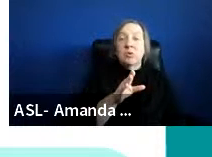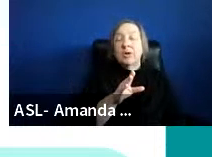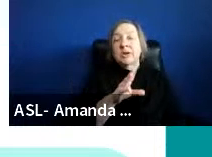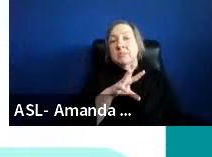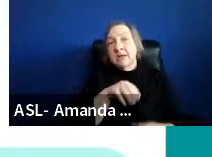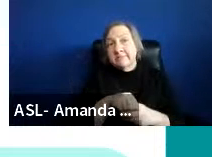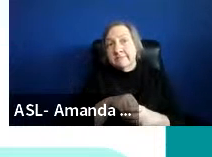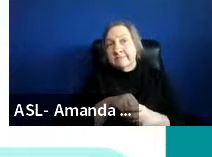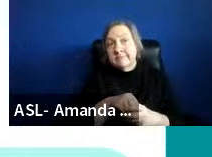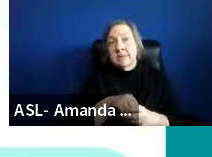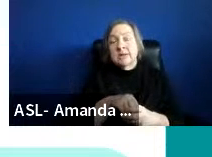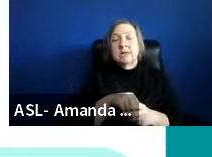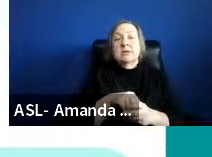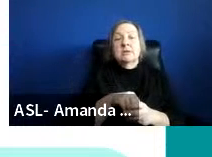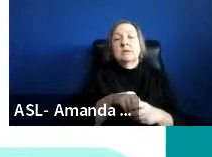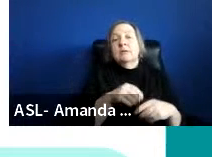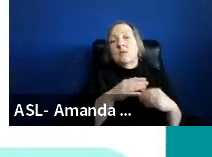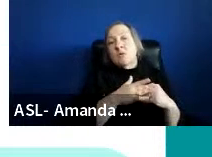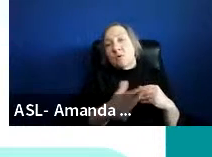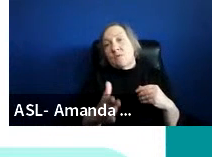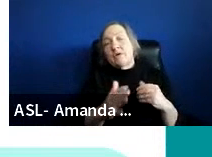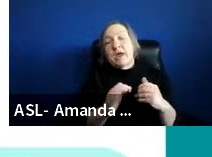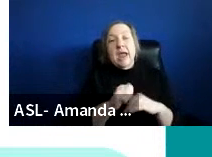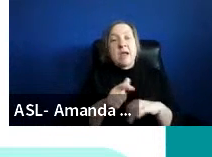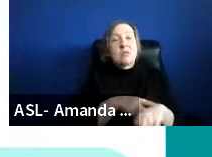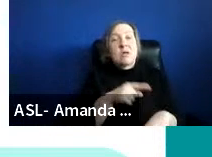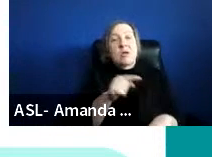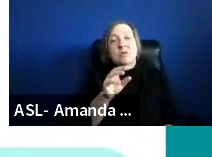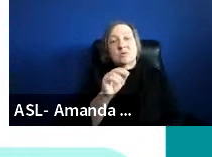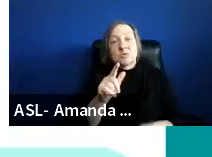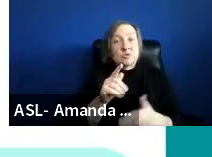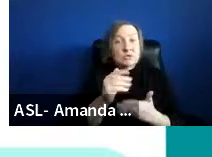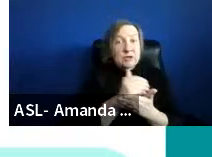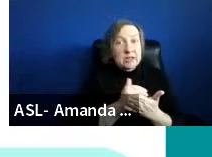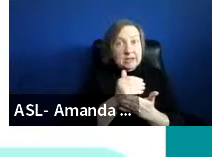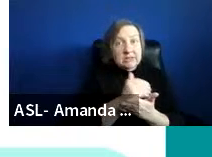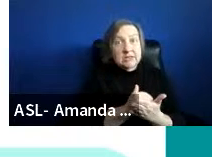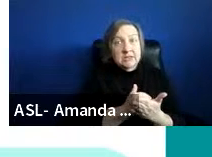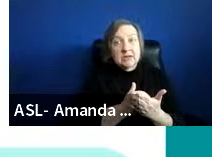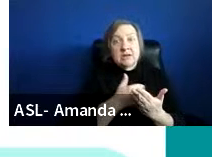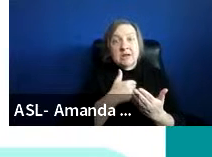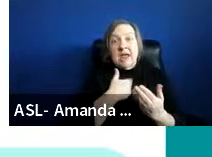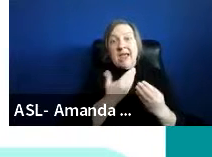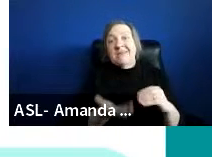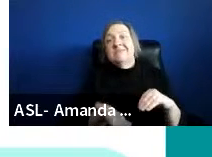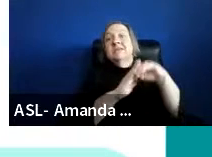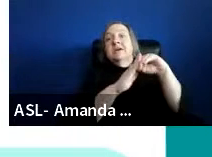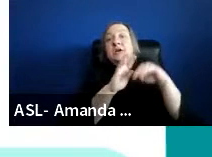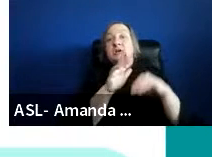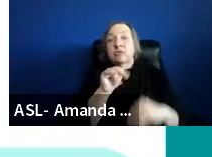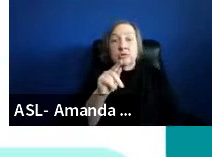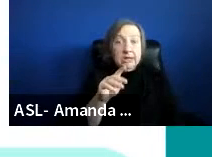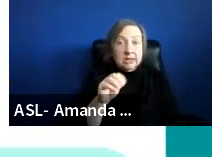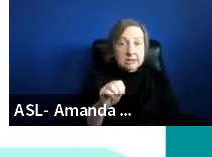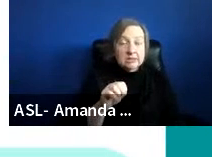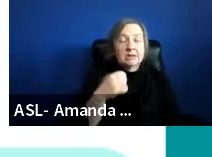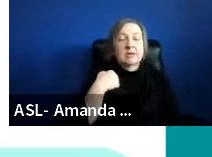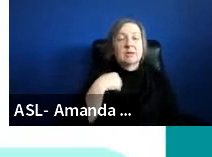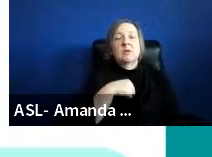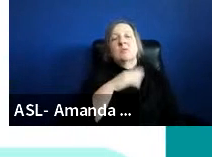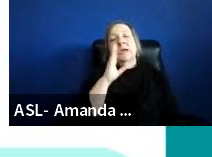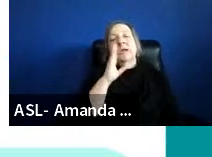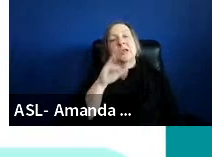incorporated with? Over the course of how long tolls may be collected, is there an escalation in the rate? And we know one of